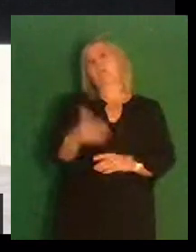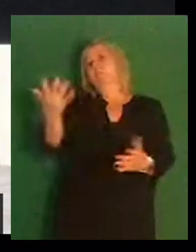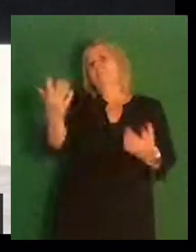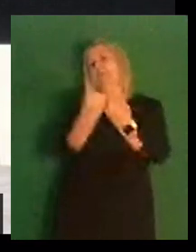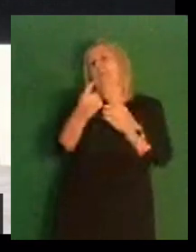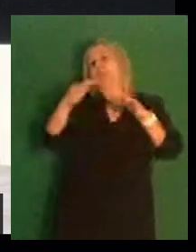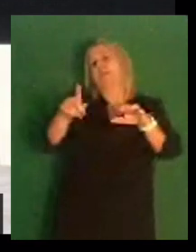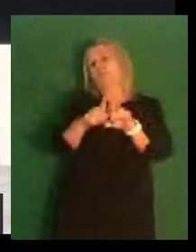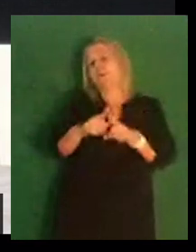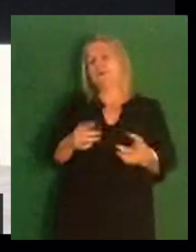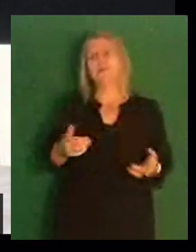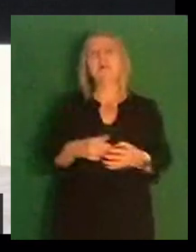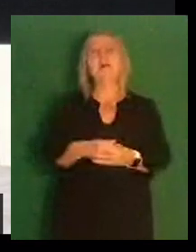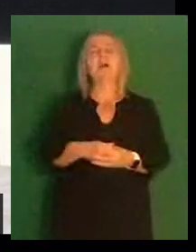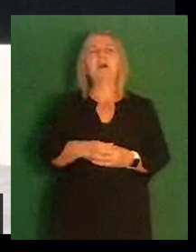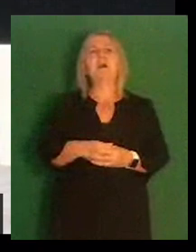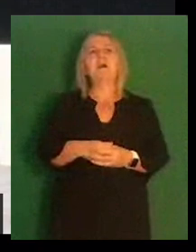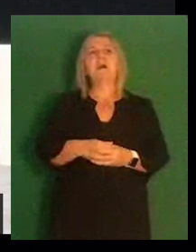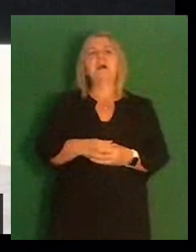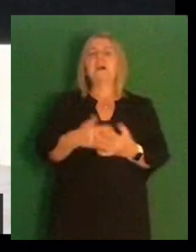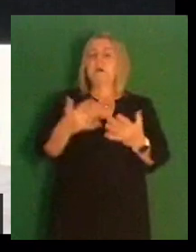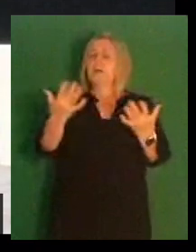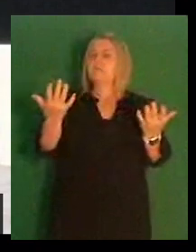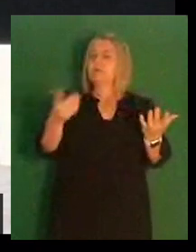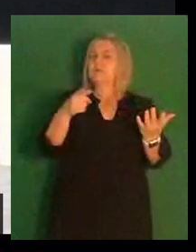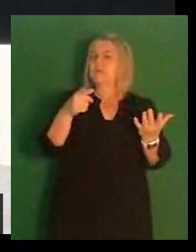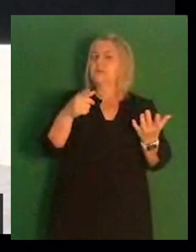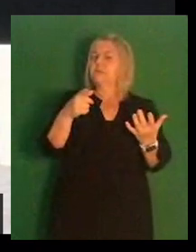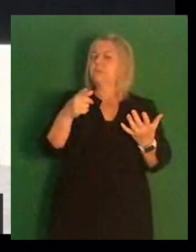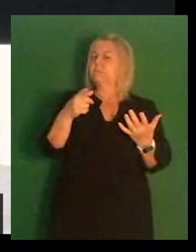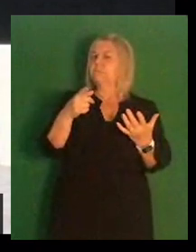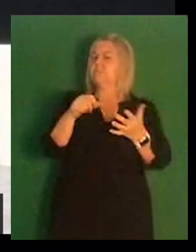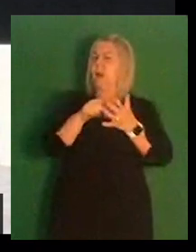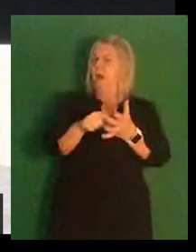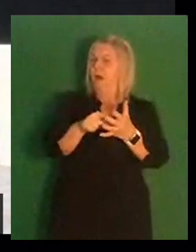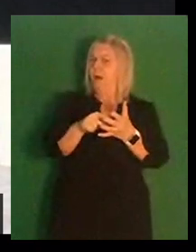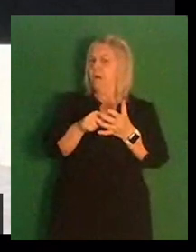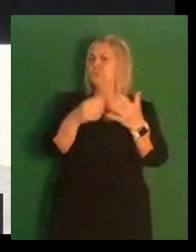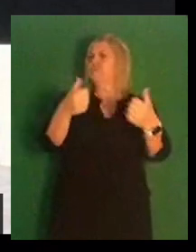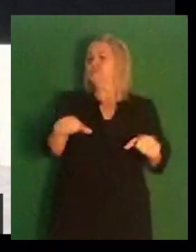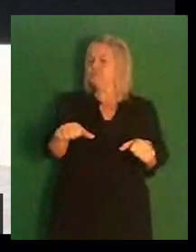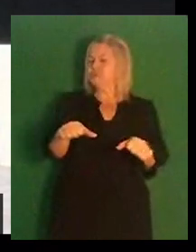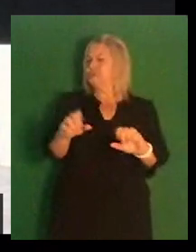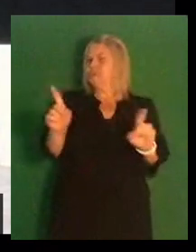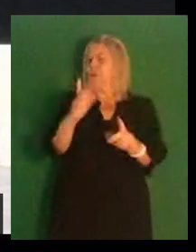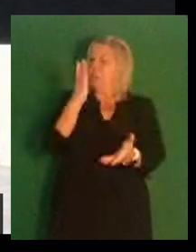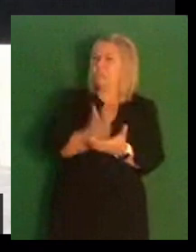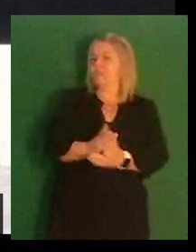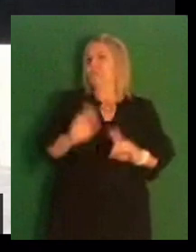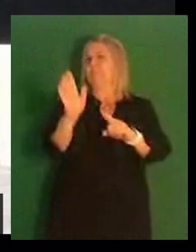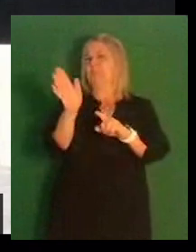agree with your points. I think it's a really hard one that we're all kind of still thinking through.